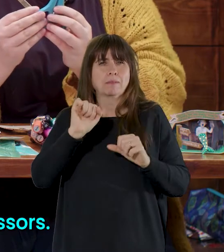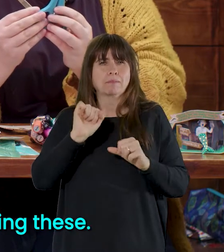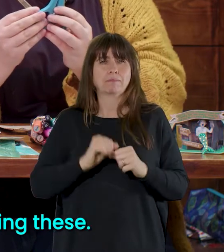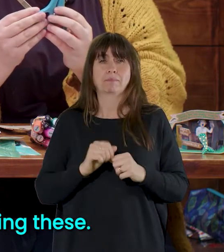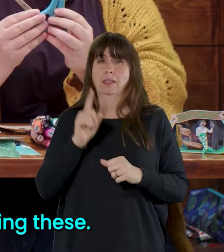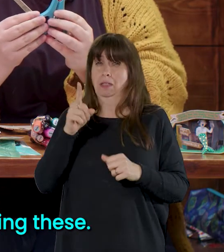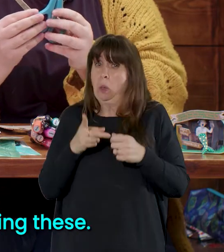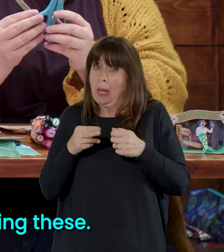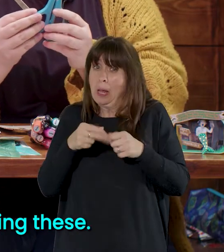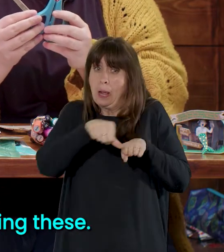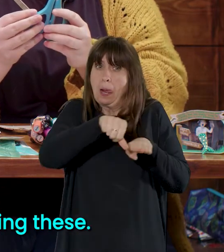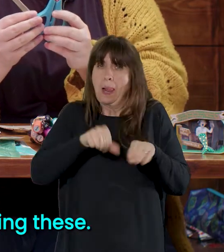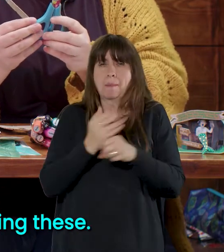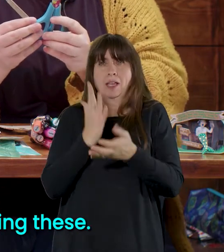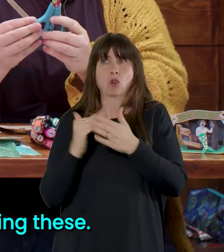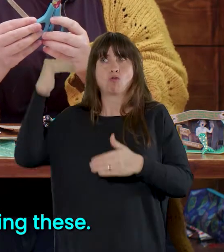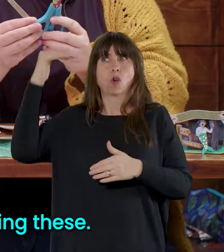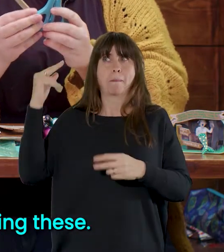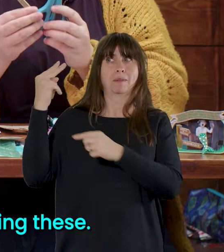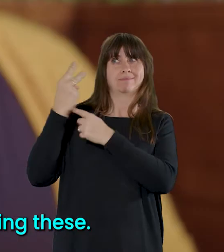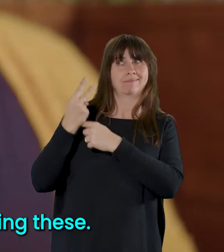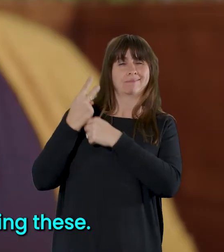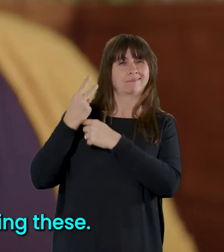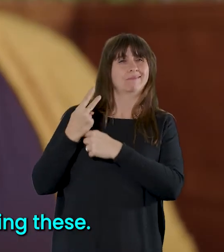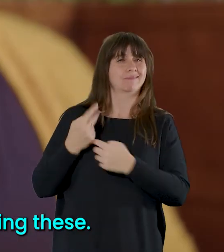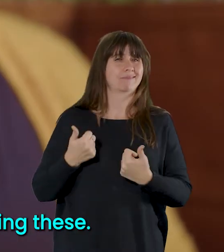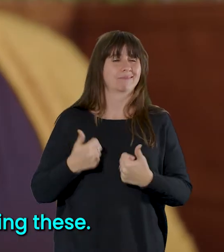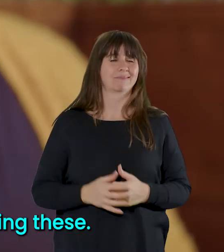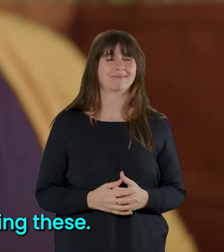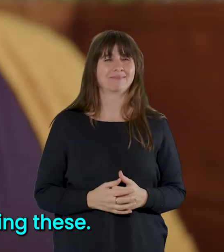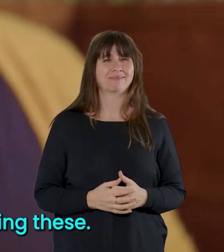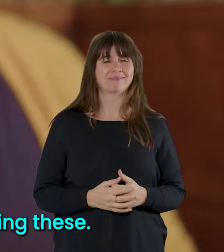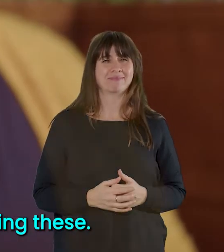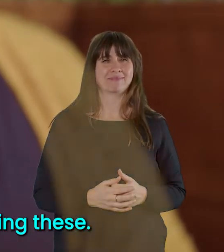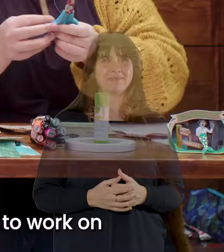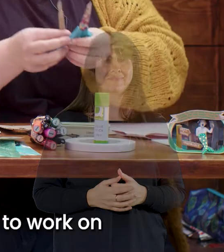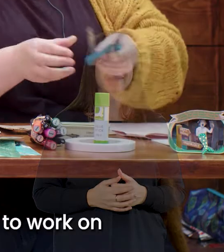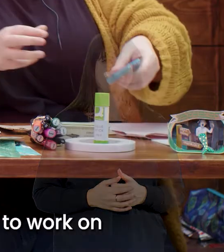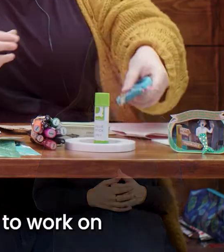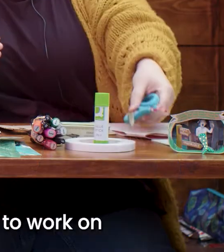siswr. Gwnewch yn siŵr bod dilyn gyda chi pan chi'n defnyddio rhain.